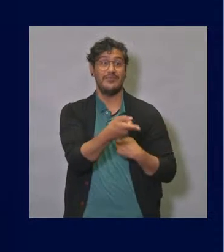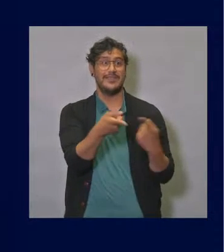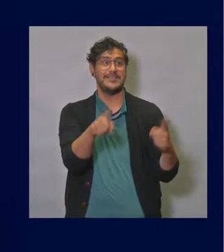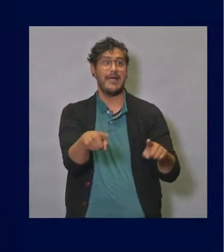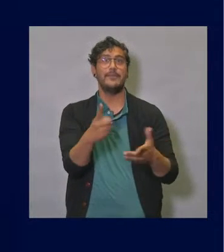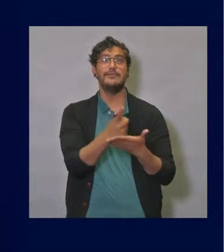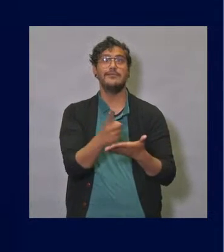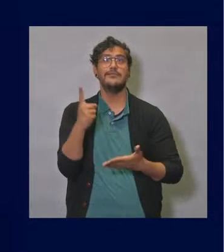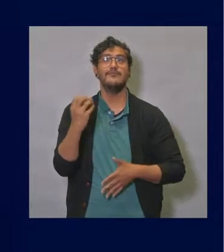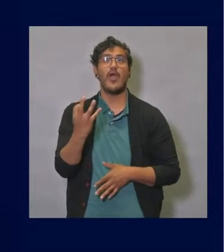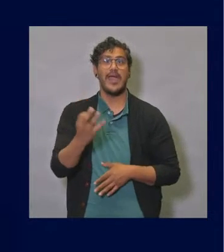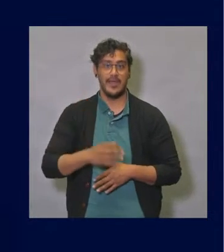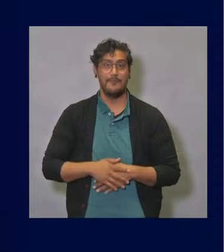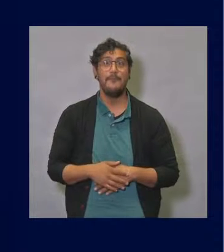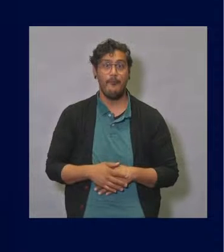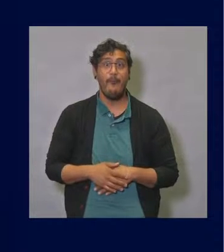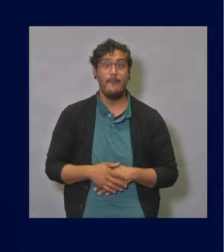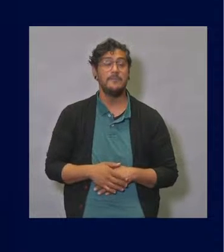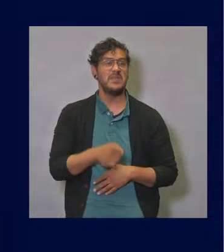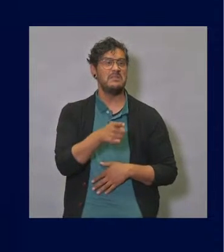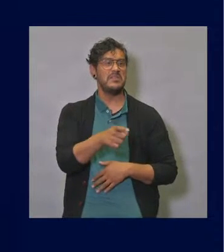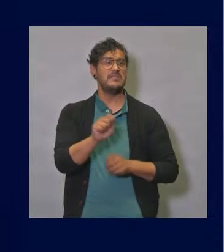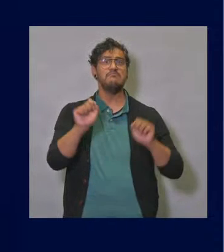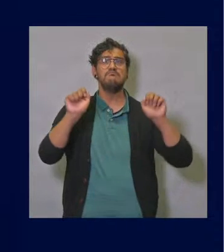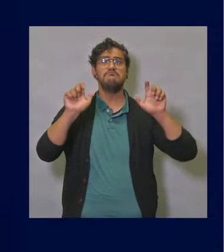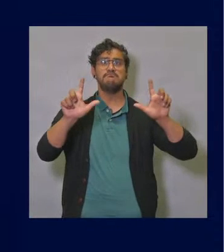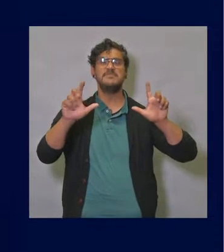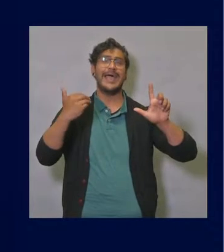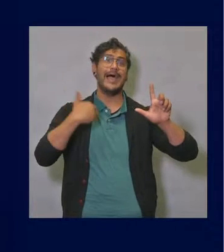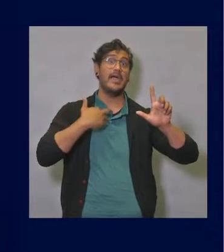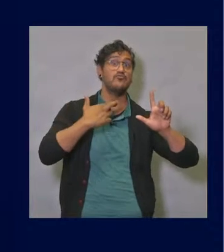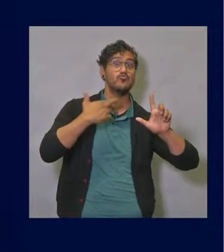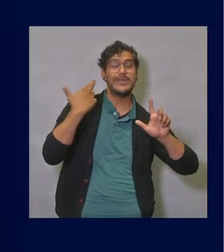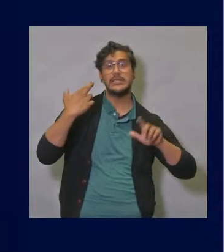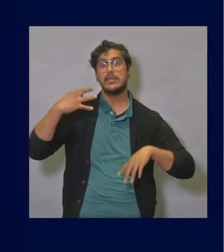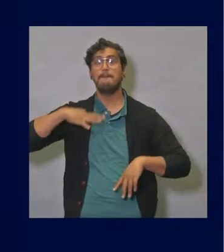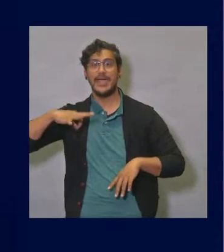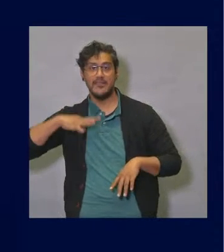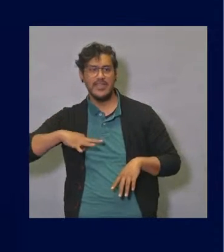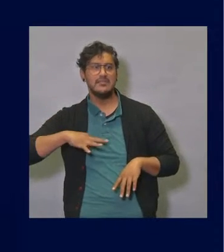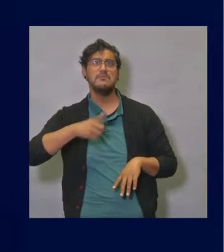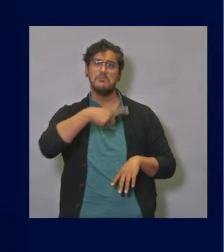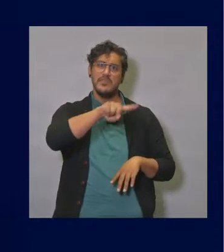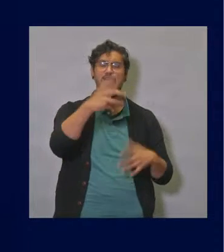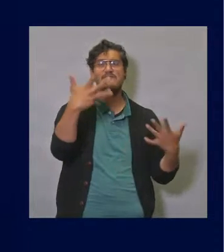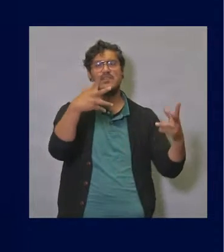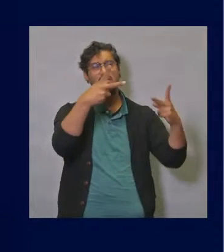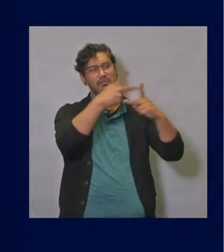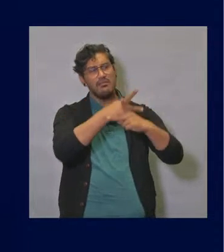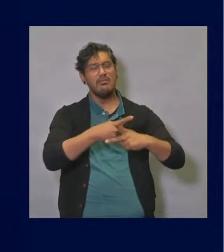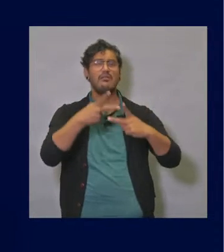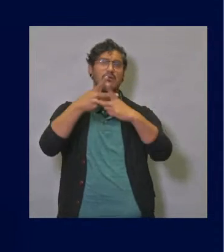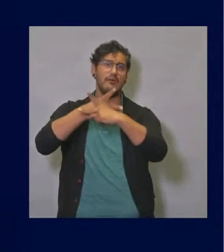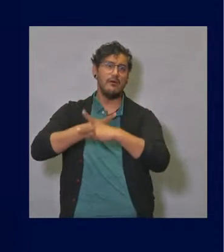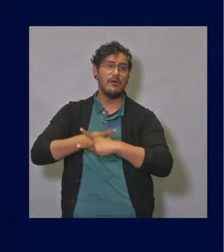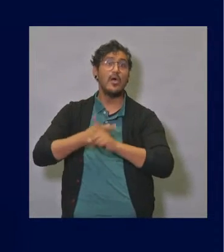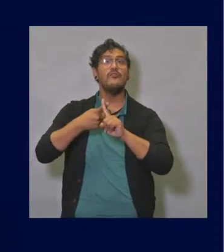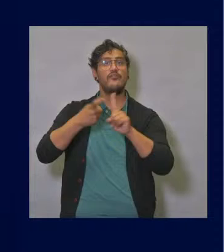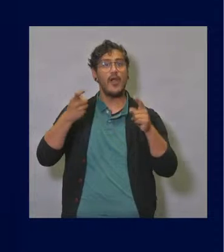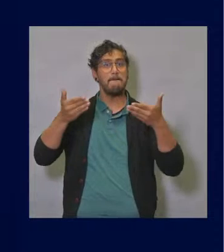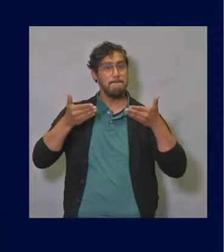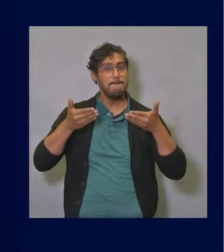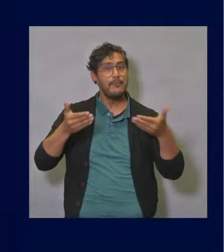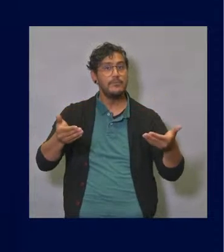last Friday. The slide summarizes the risks and benefits that the committee calculated would result from resuming